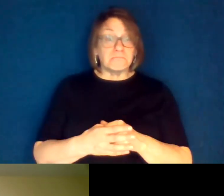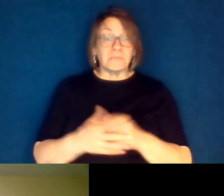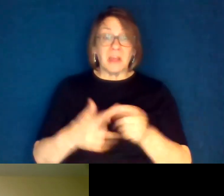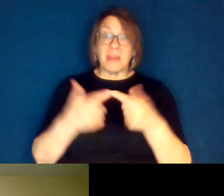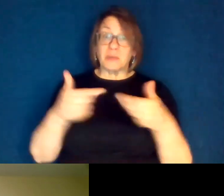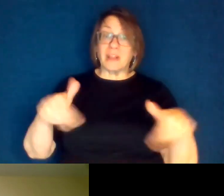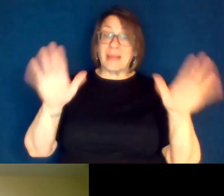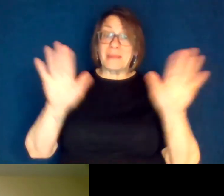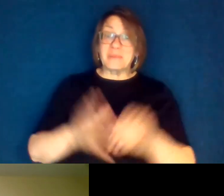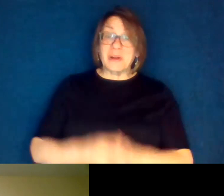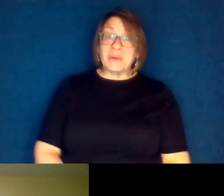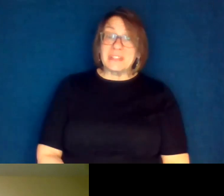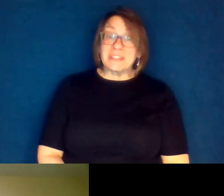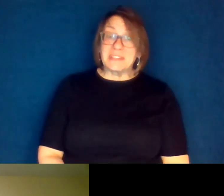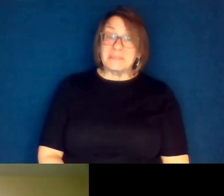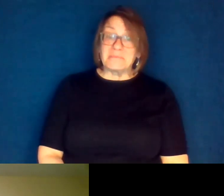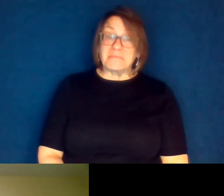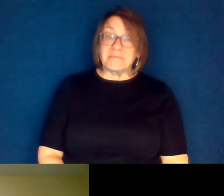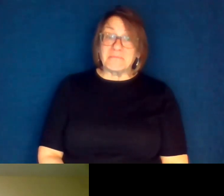go?